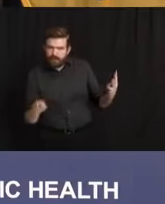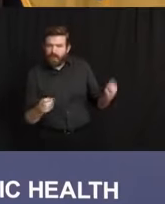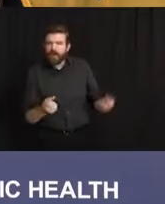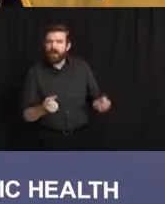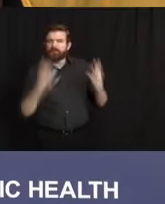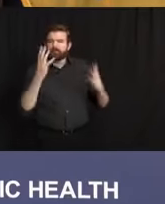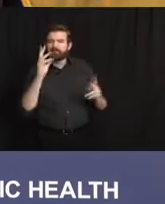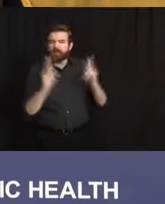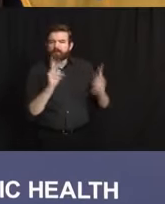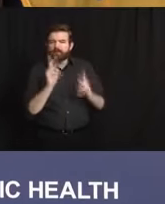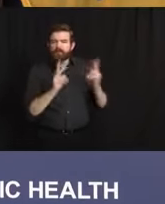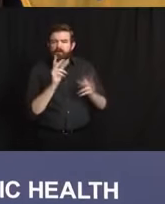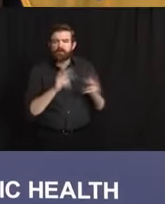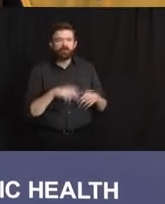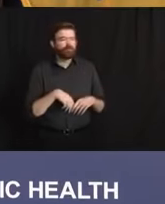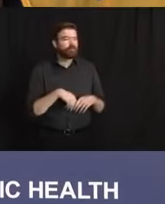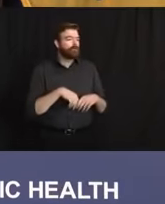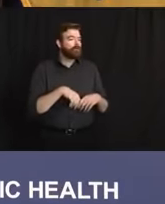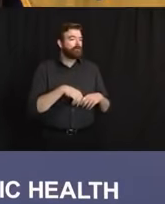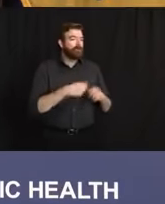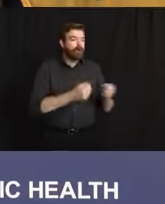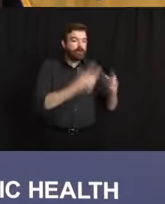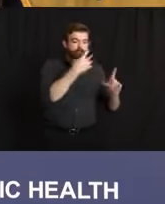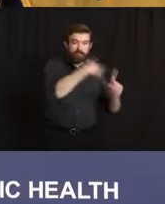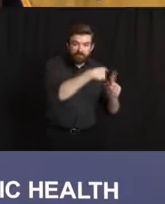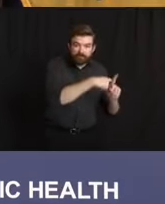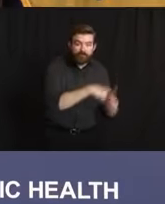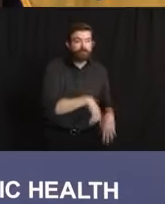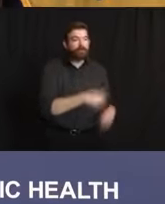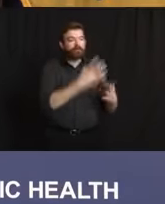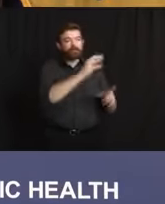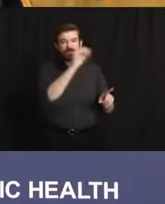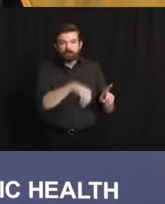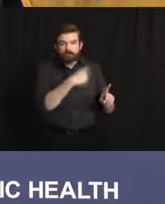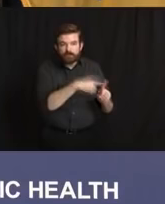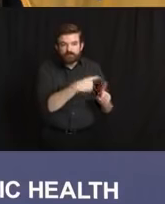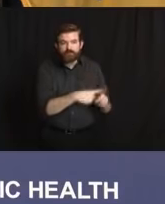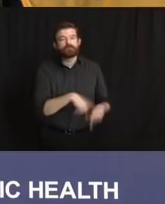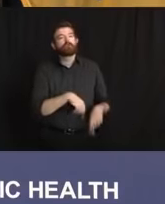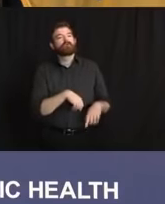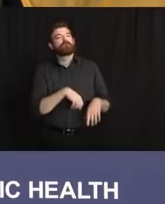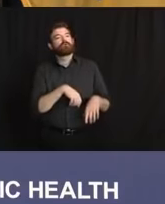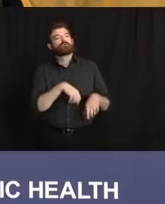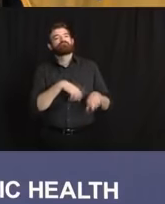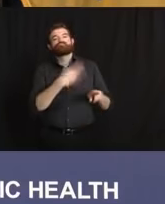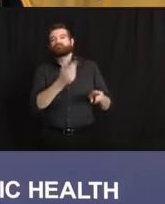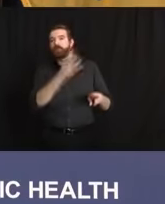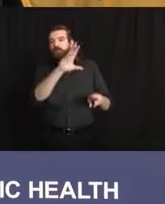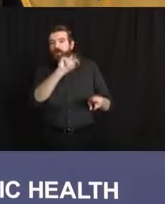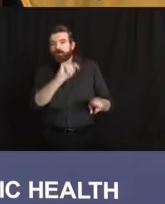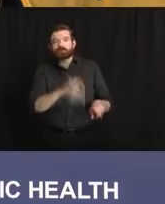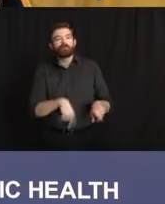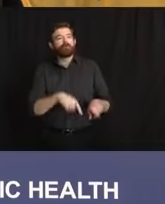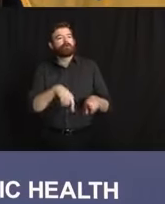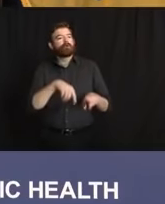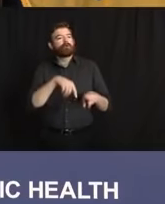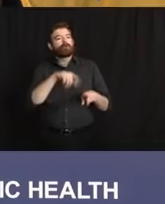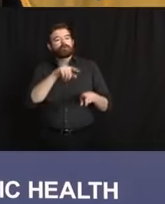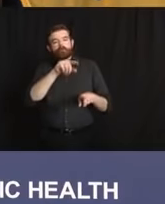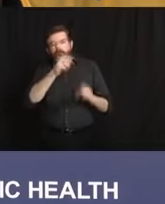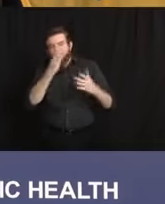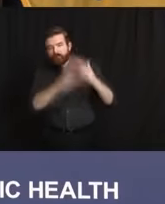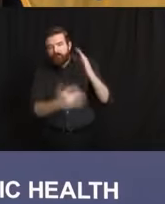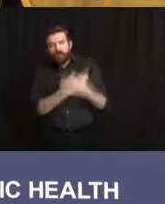Would you concur with that? Nothing, even the positivity? Okay. I think we look at